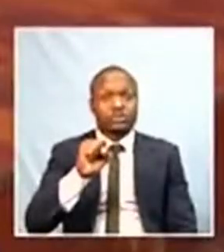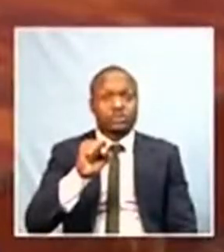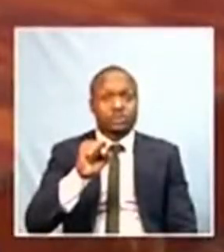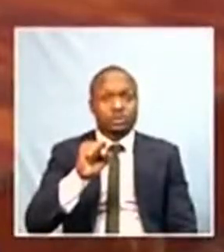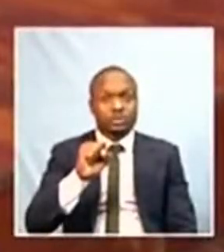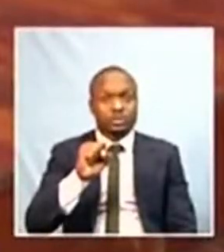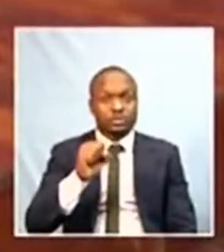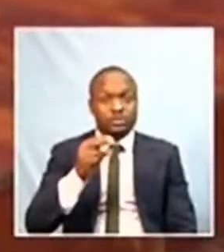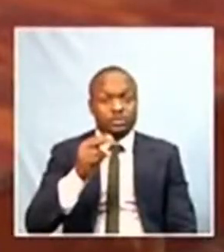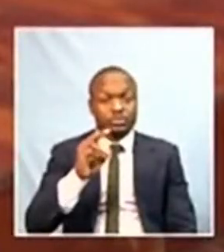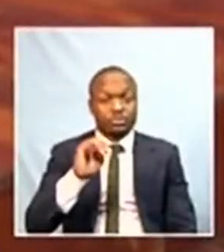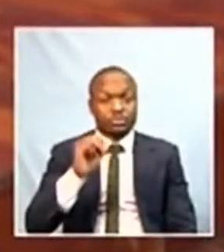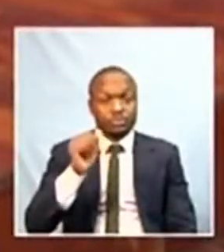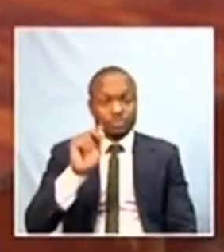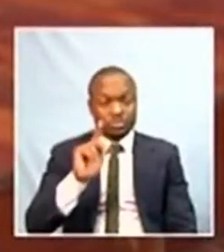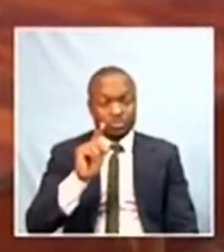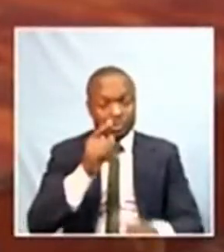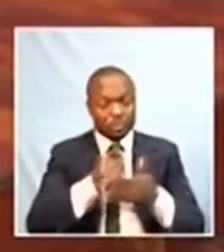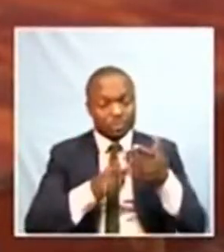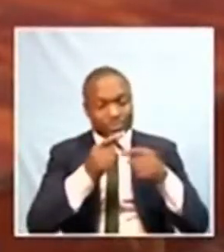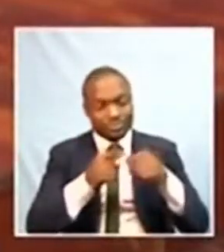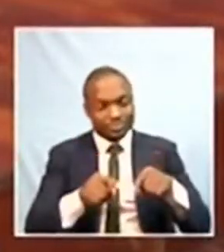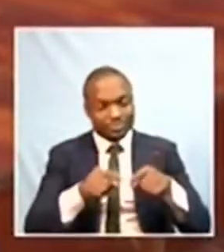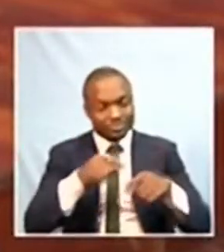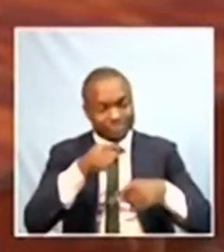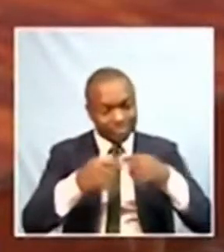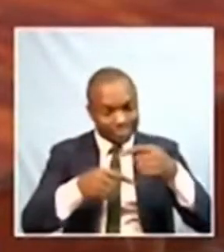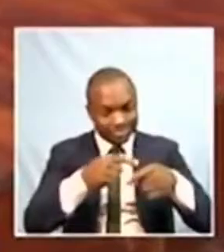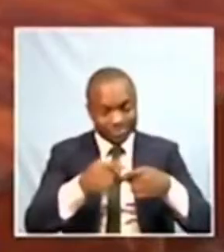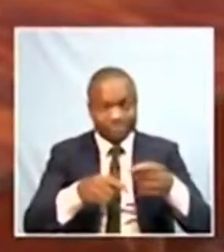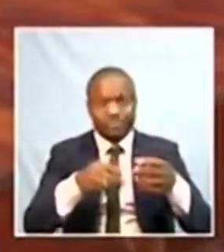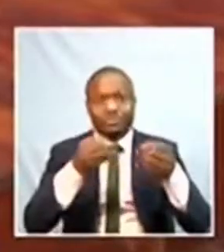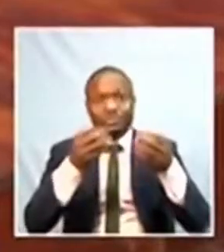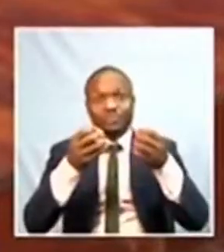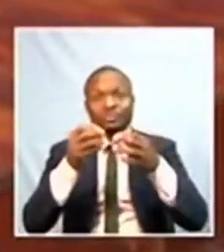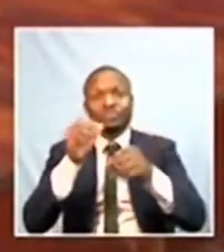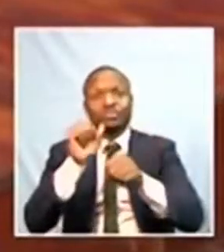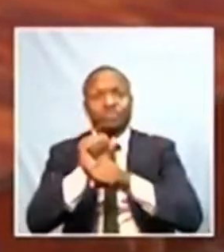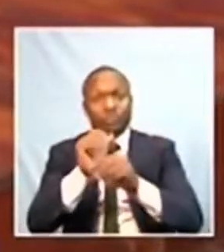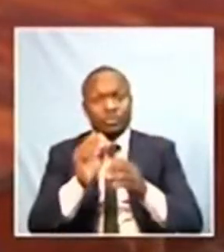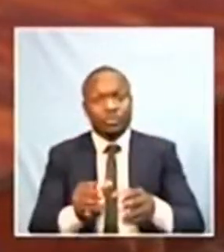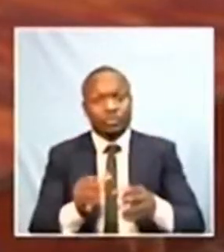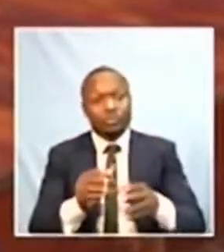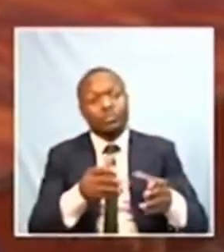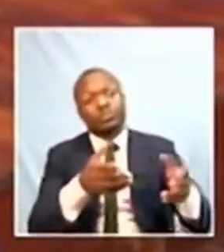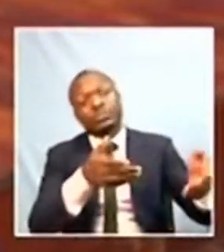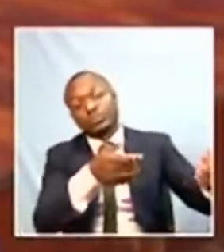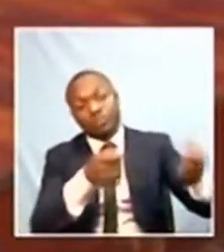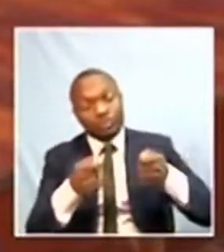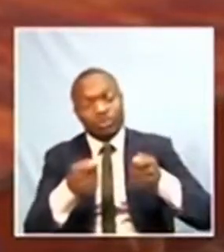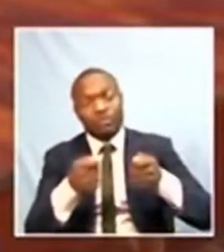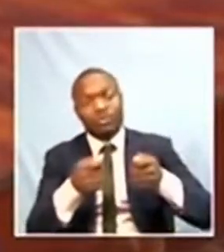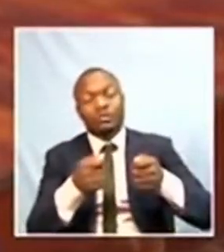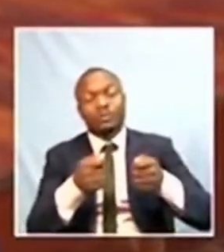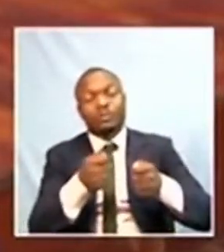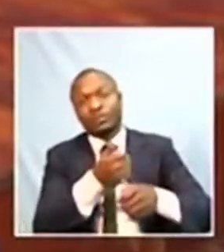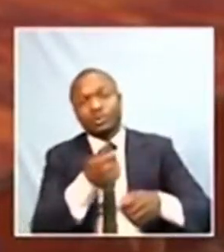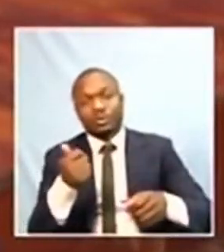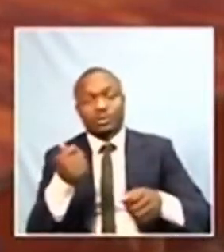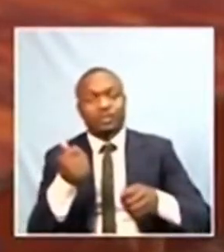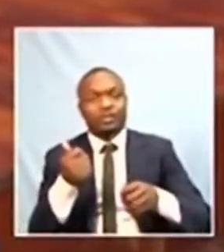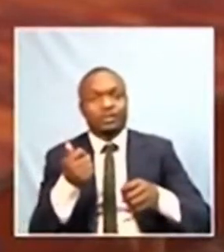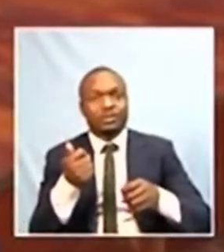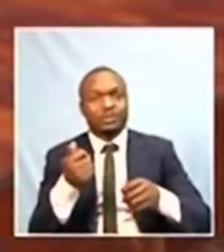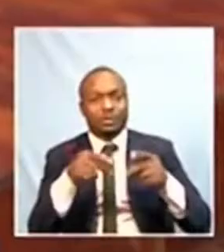but what happened, I think, along the way, it's like most of the workers, it's like he got them from somewhere, so they couldn't cope up with the terrain,